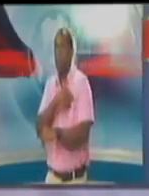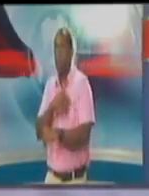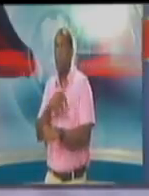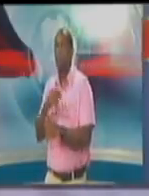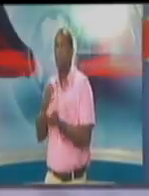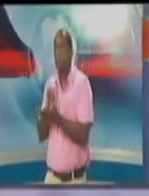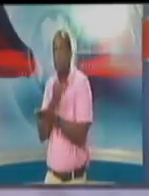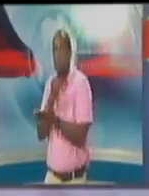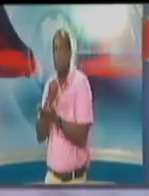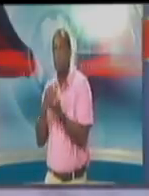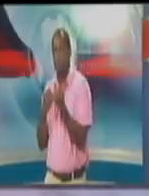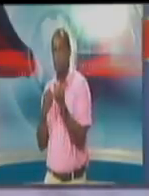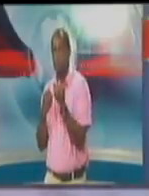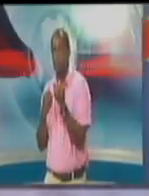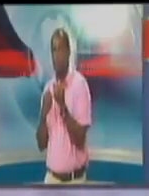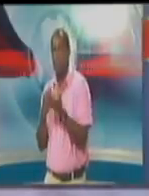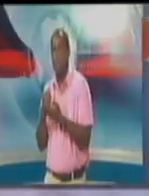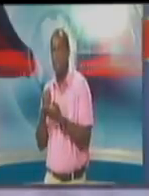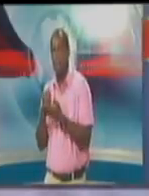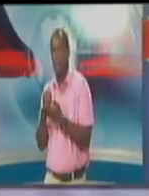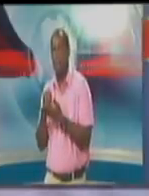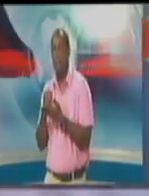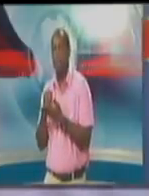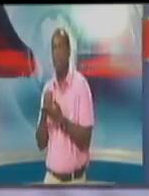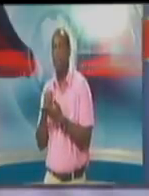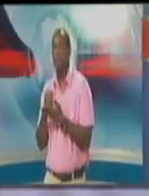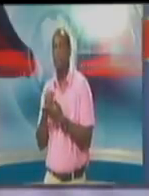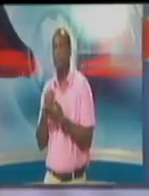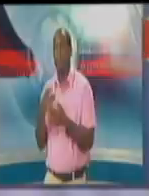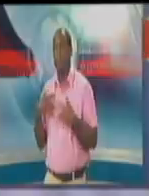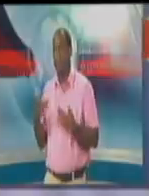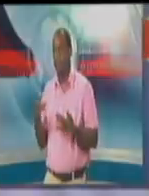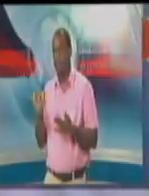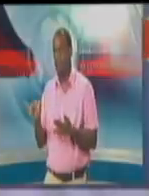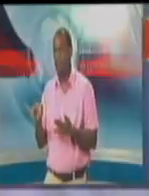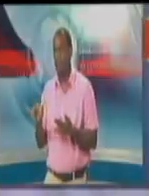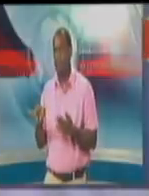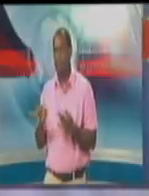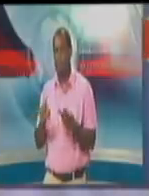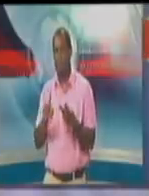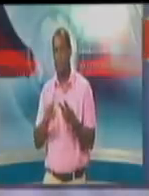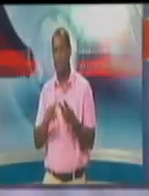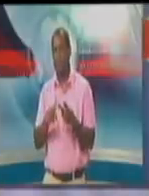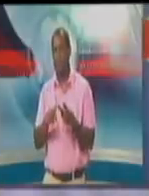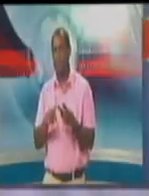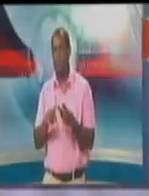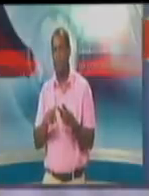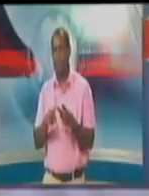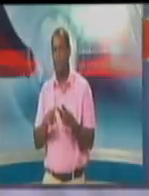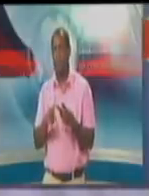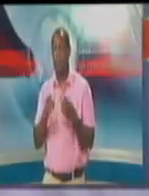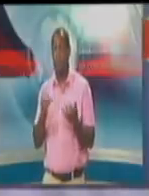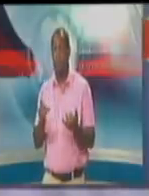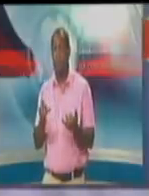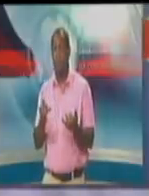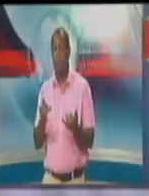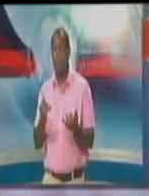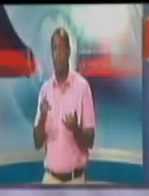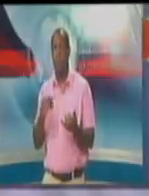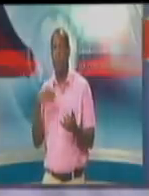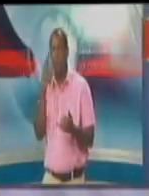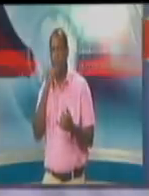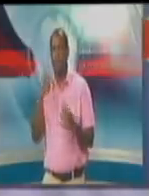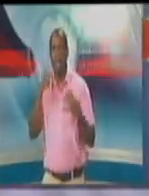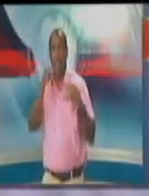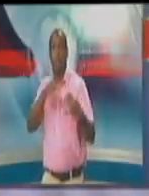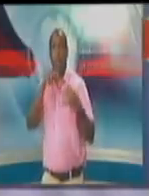at war against an invisible enemy at this time. And in war, the battle can